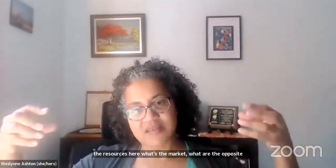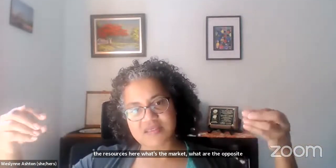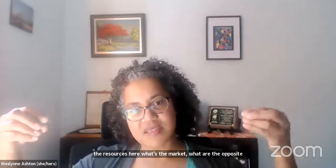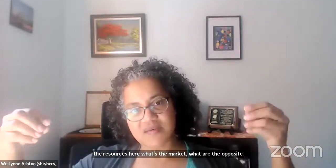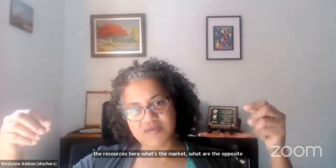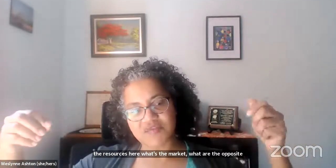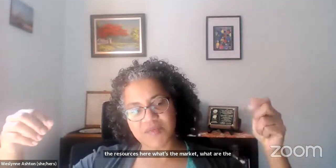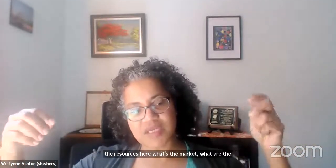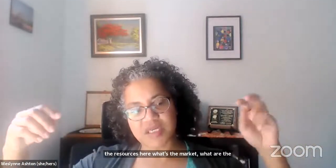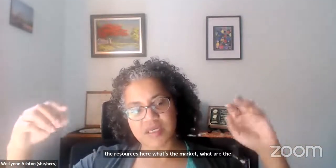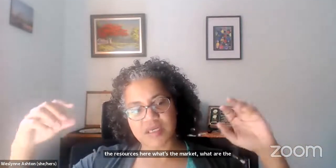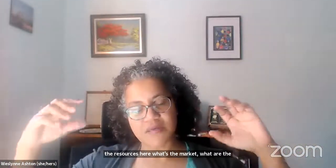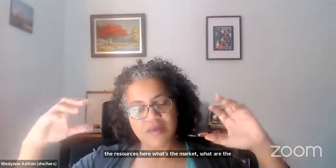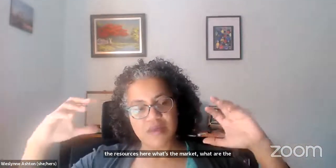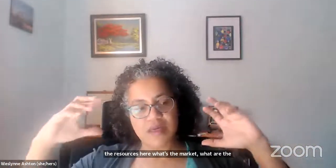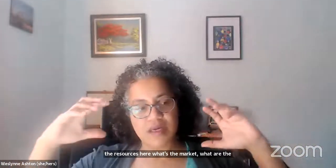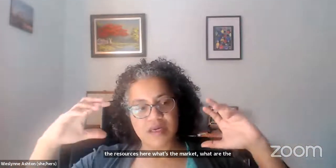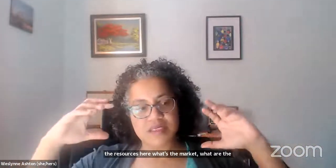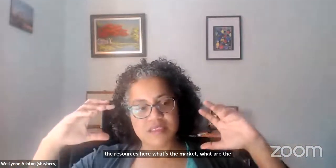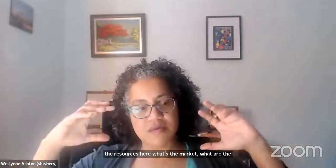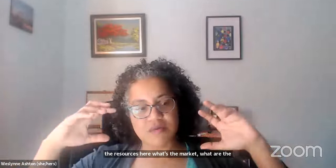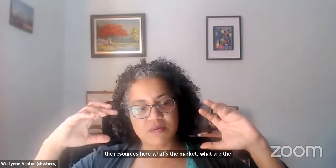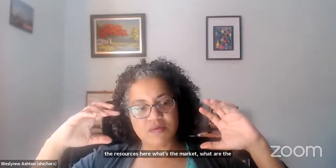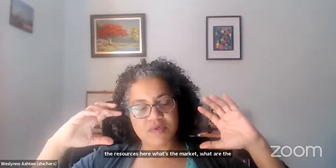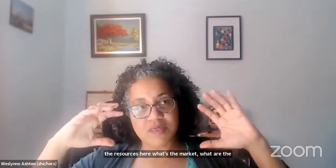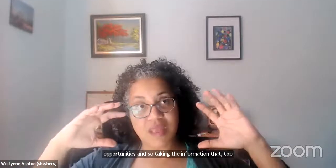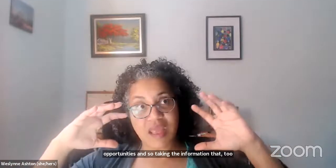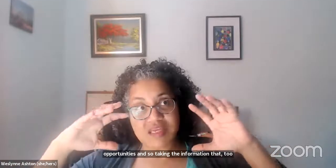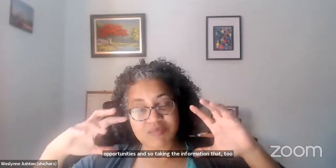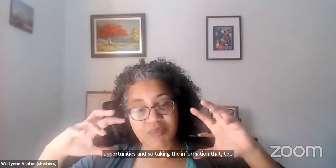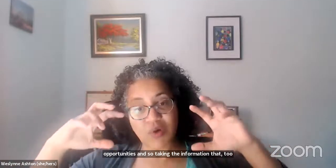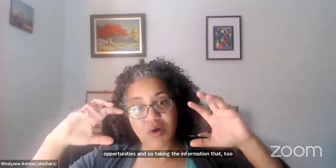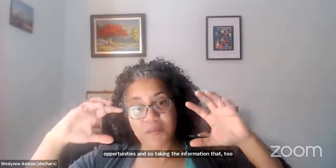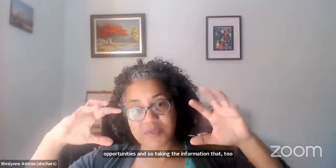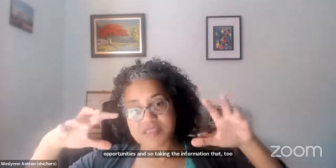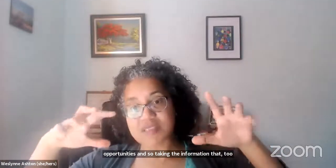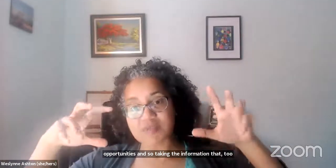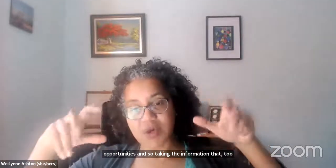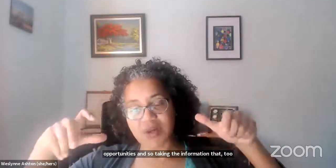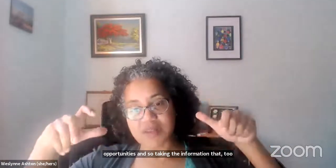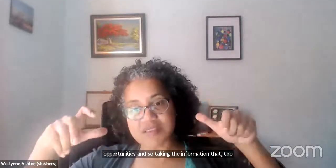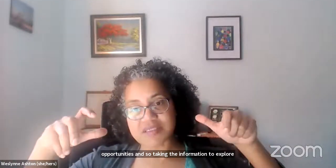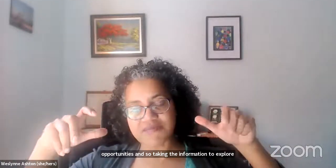taking this information to